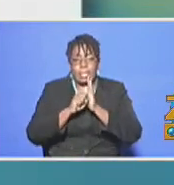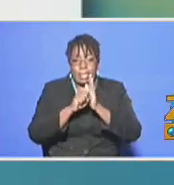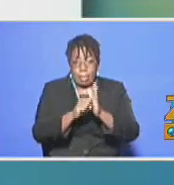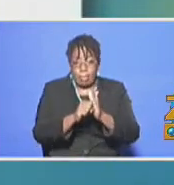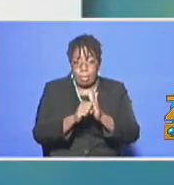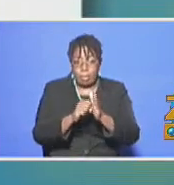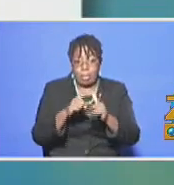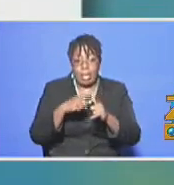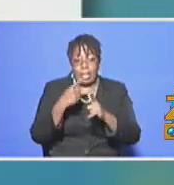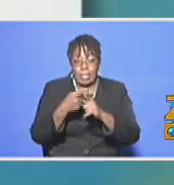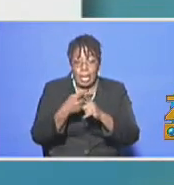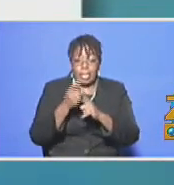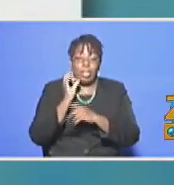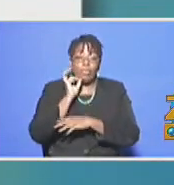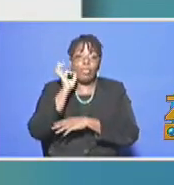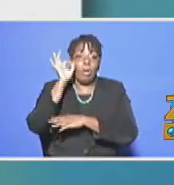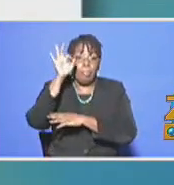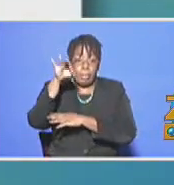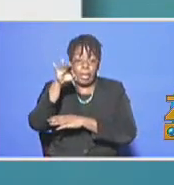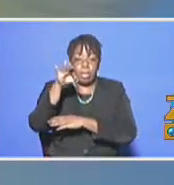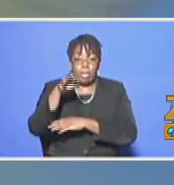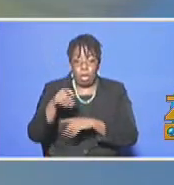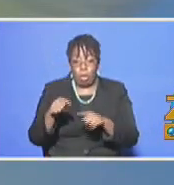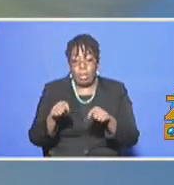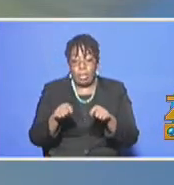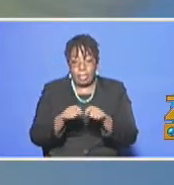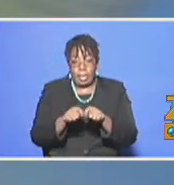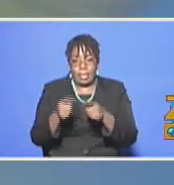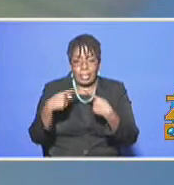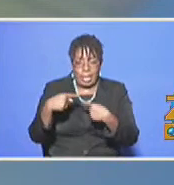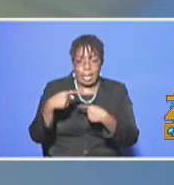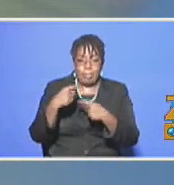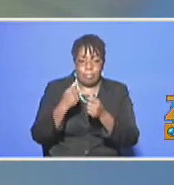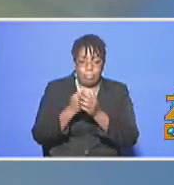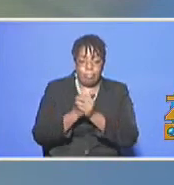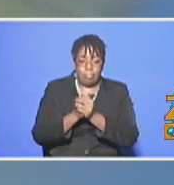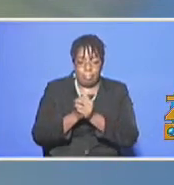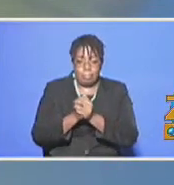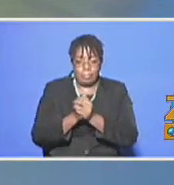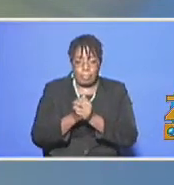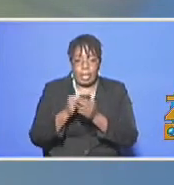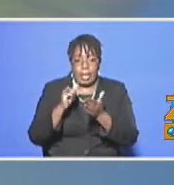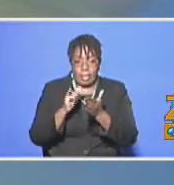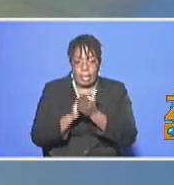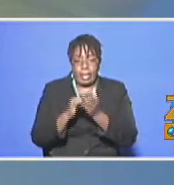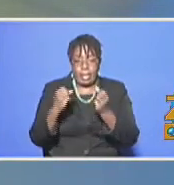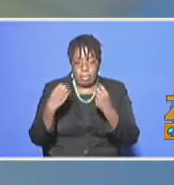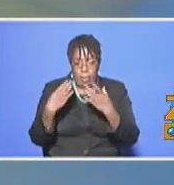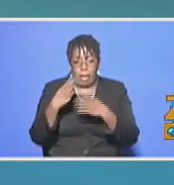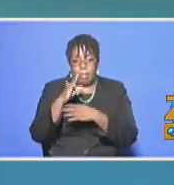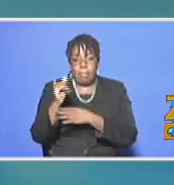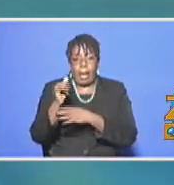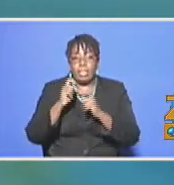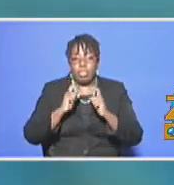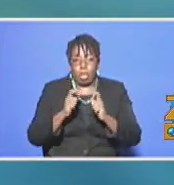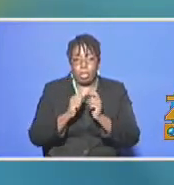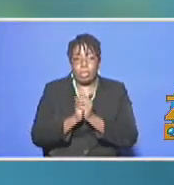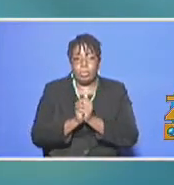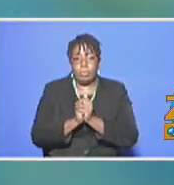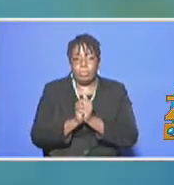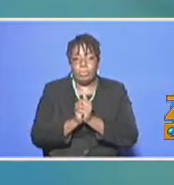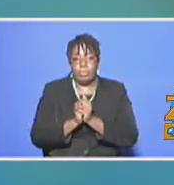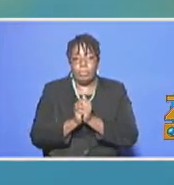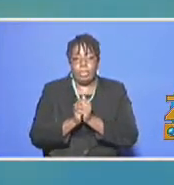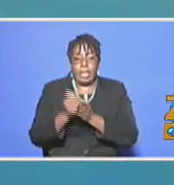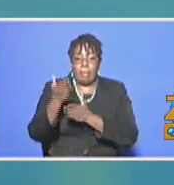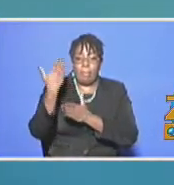the whole flamingo shoe concept came to life, which really was inspired by Junkanoo. Since its launch